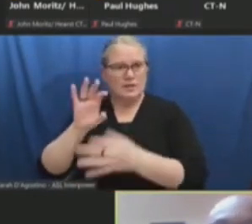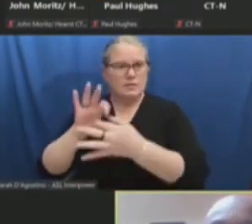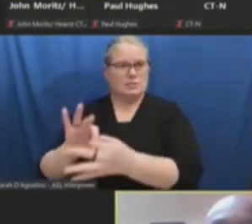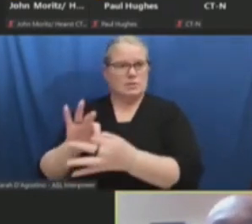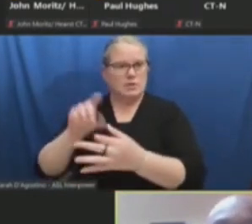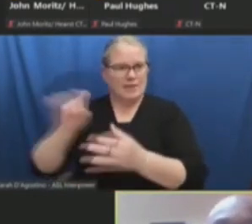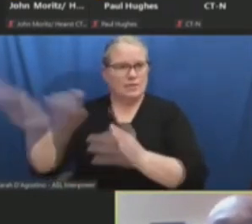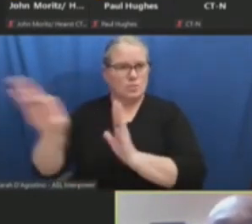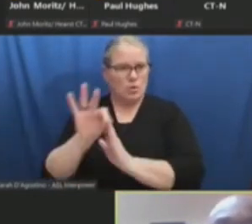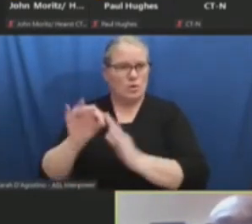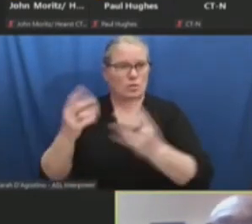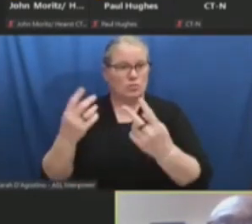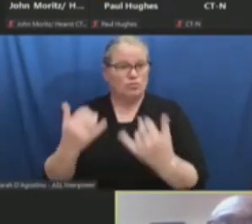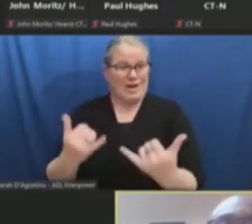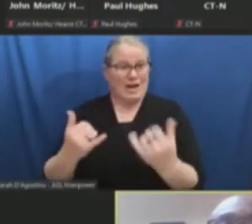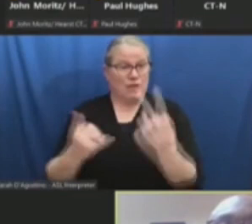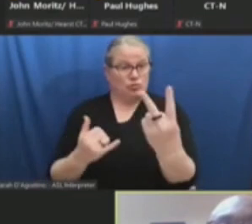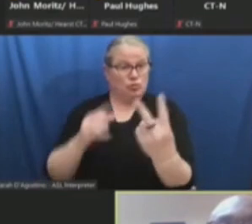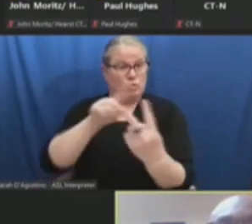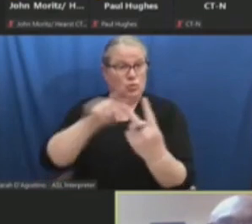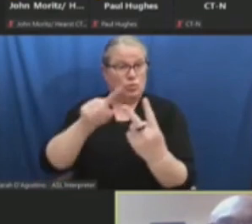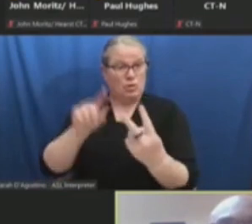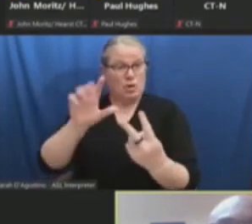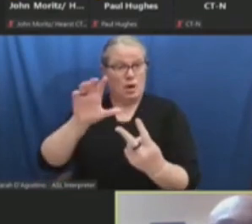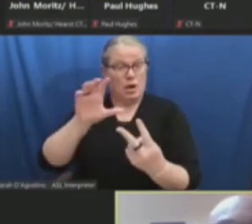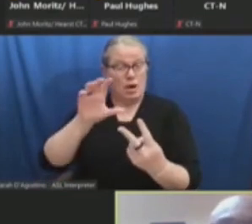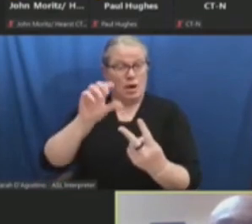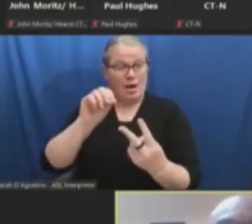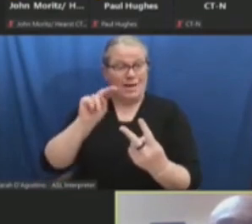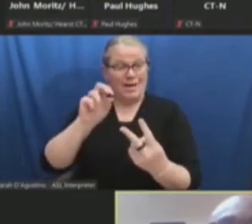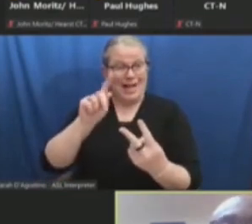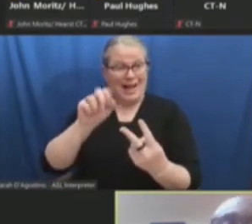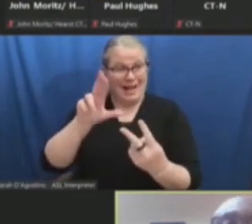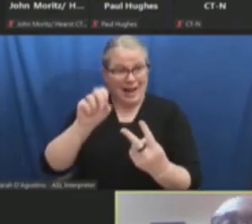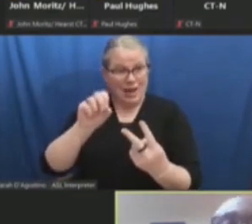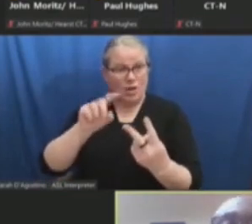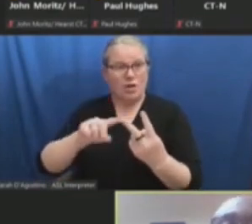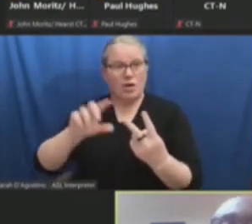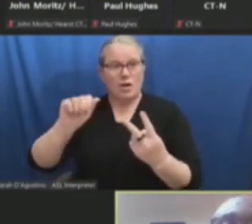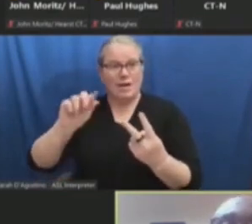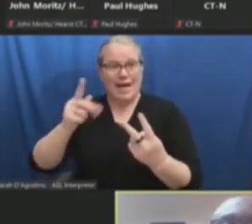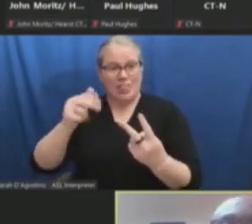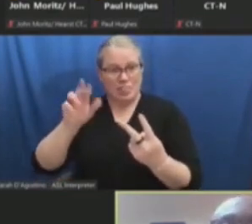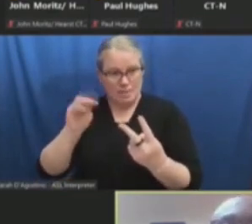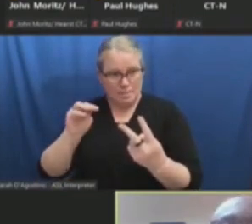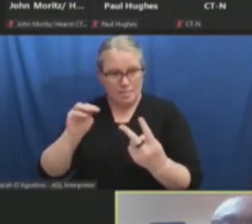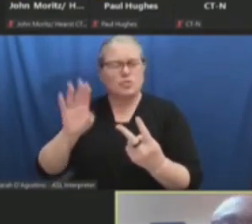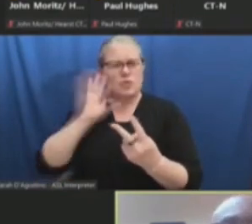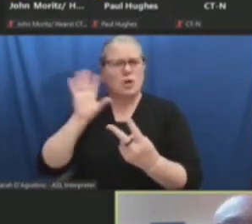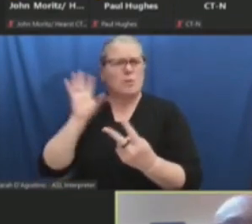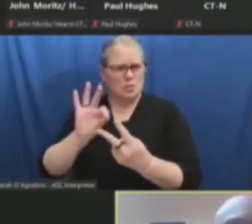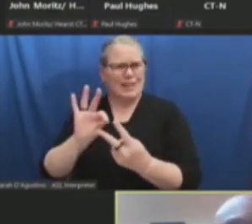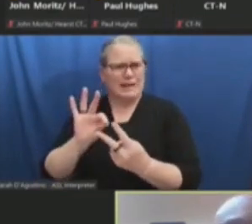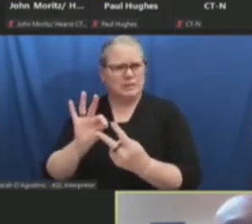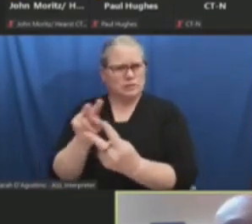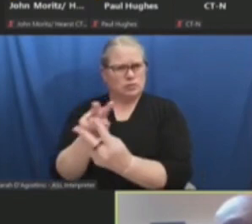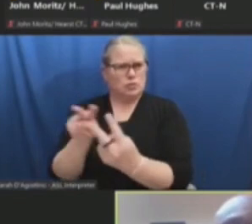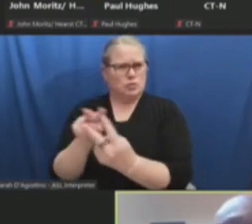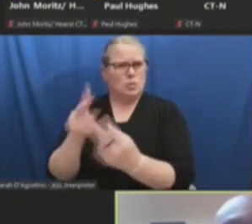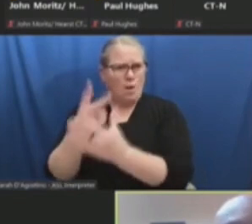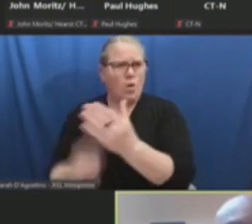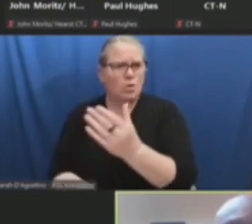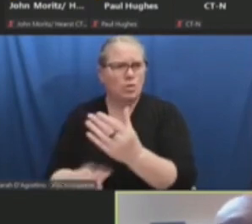and Anthem. So they will both be linked to both insurance companies. But the advice they give, again, they